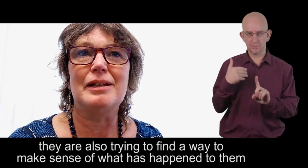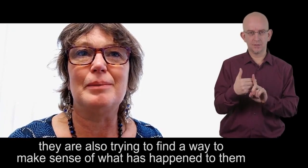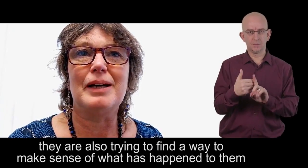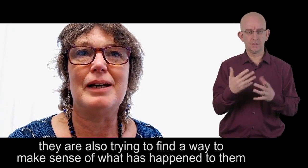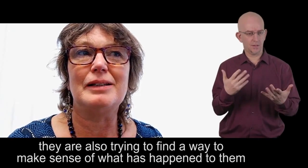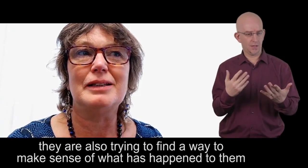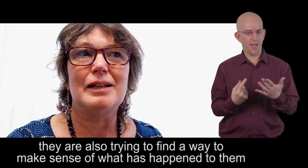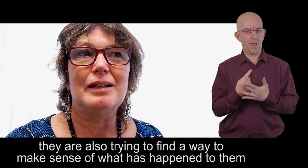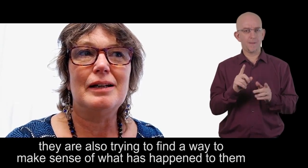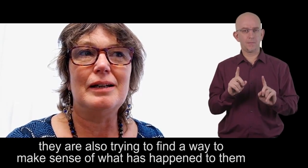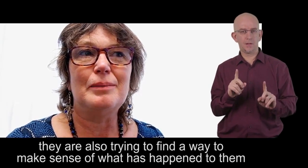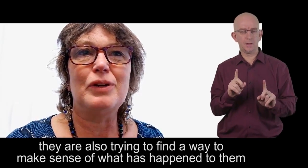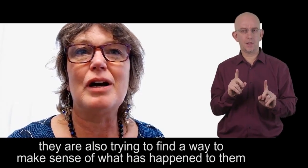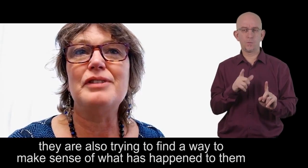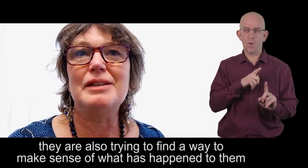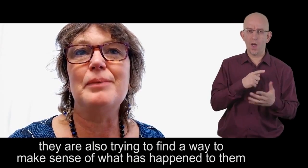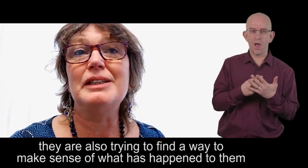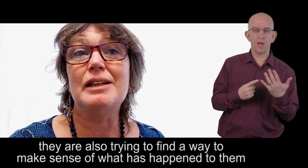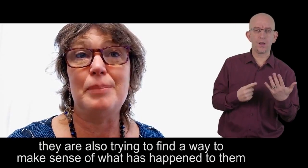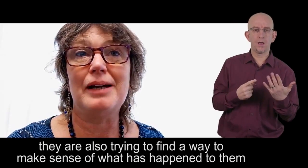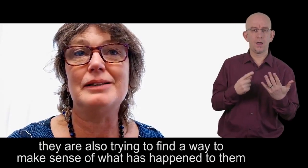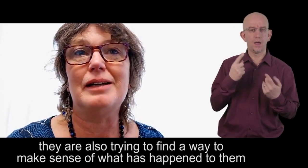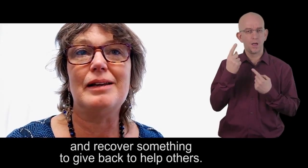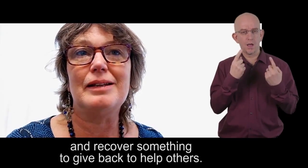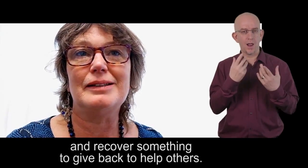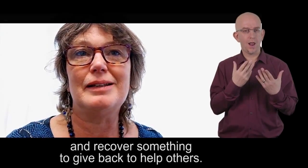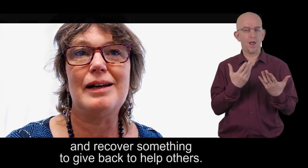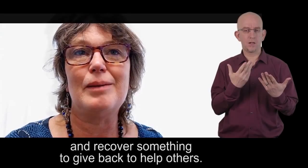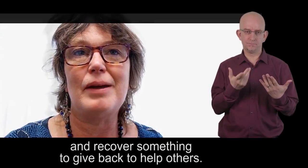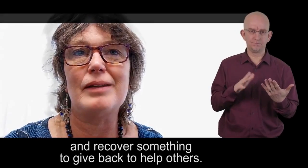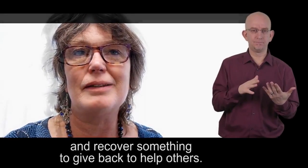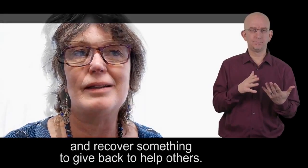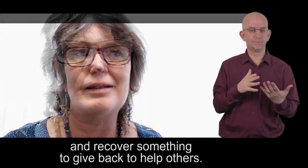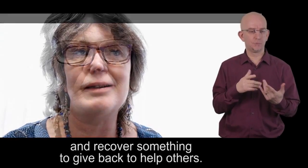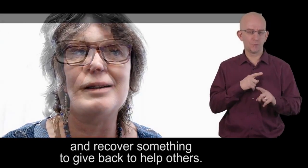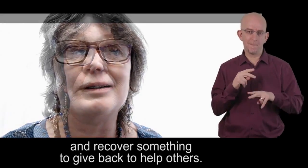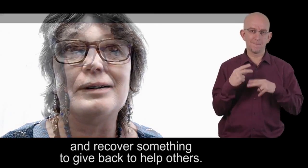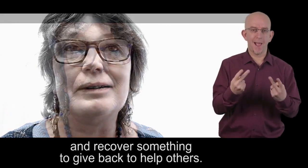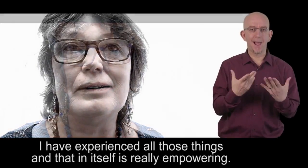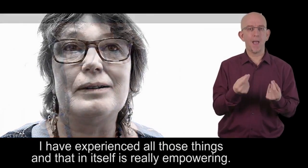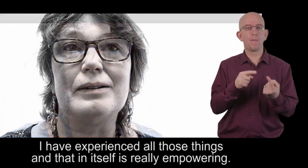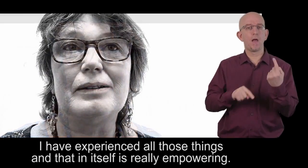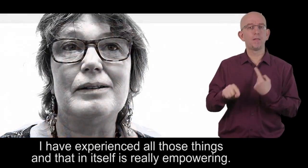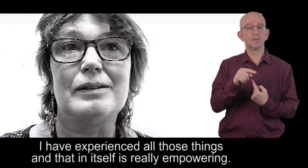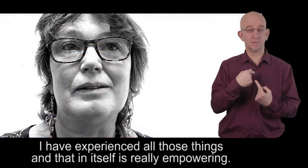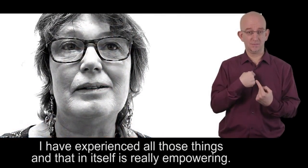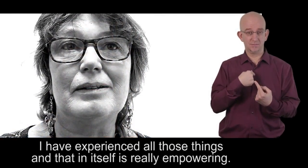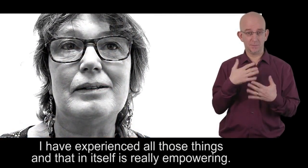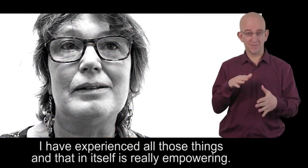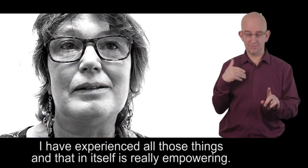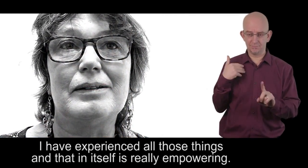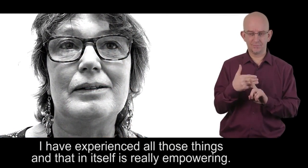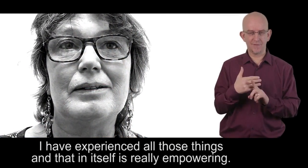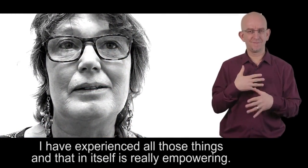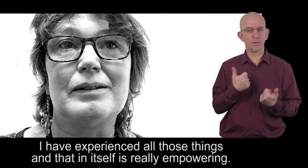happened to them and recover something to give back to others, to help others and all those things